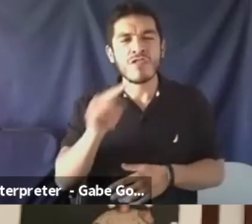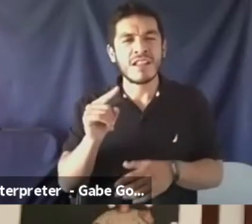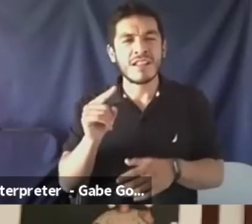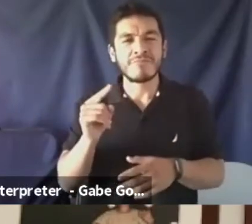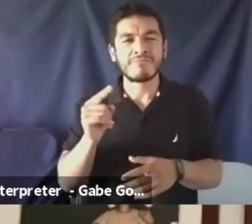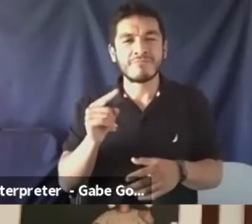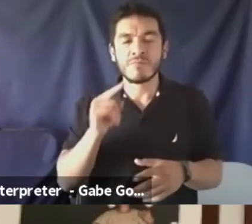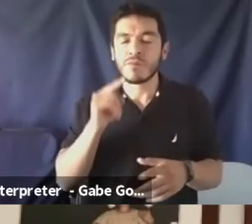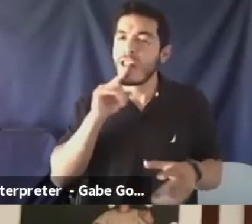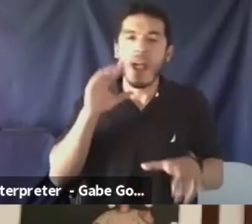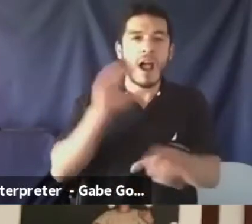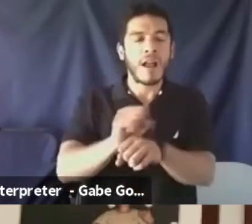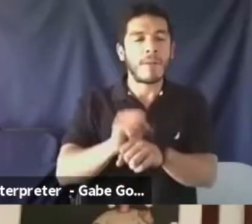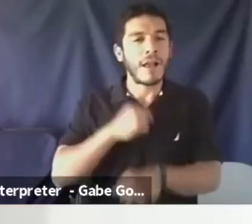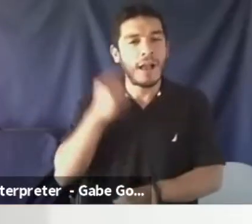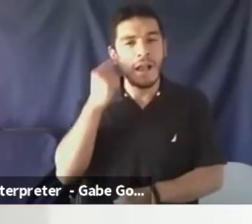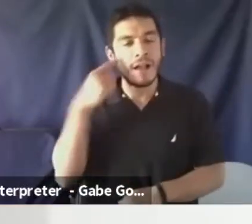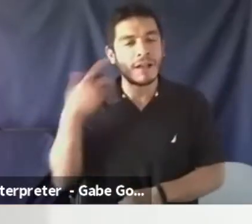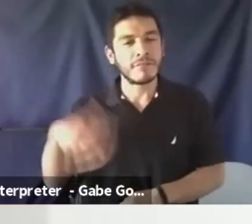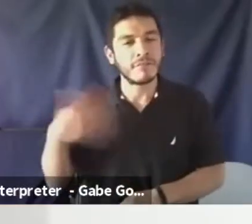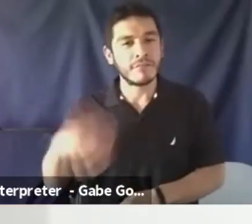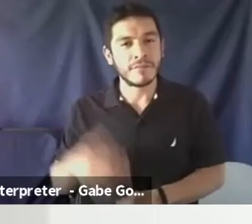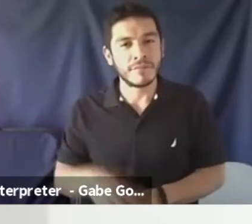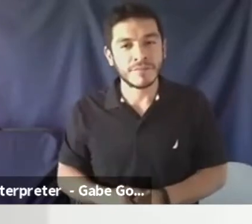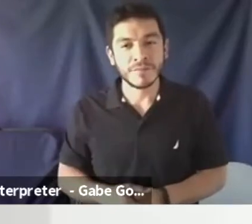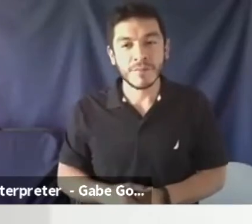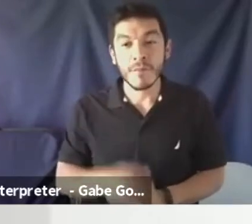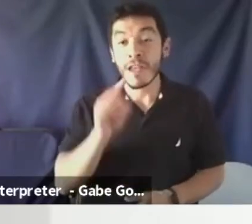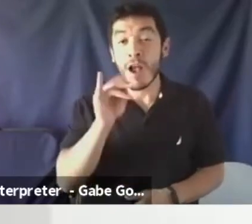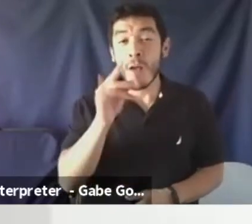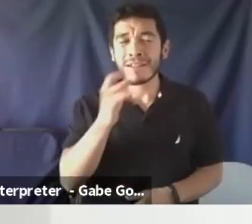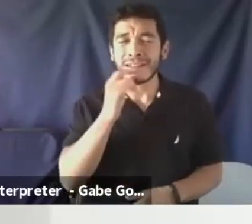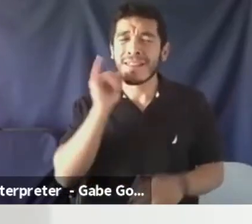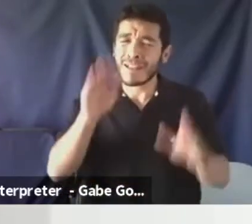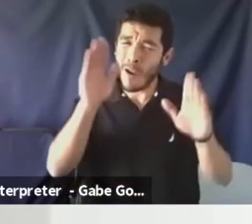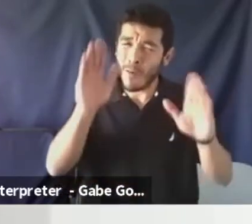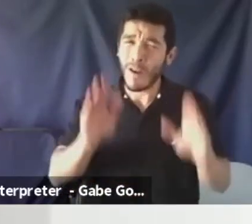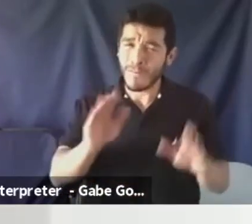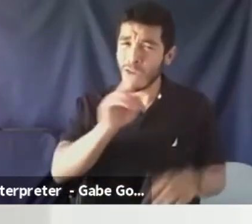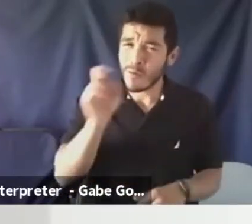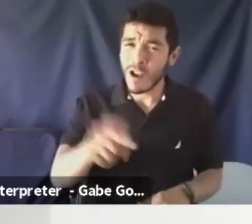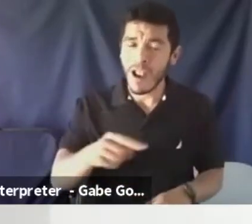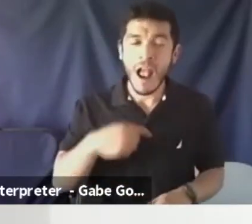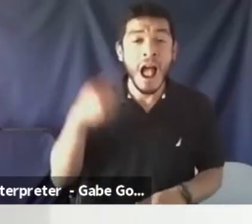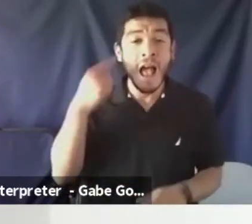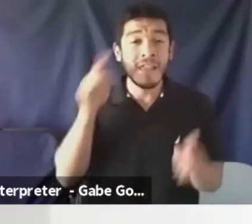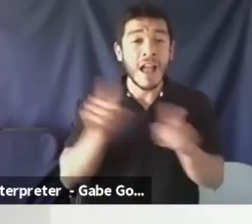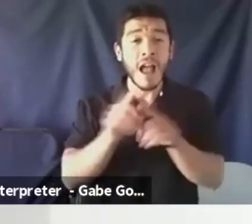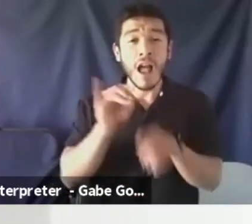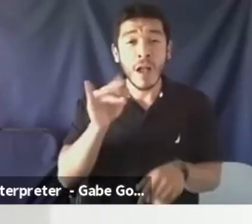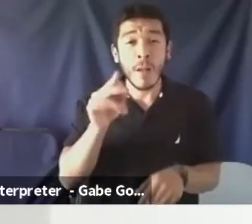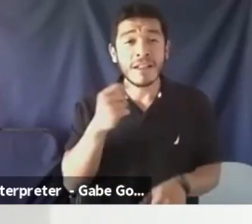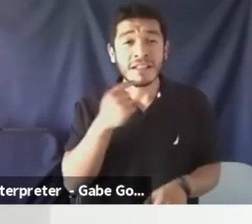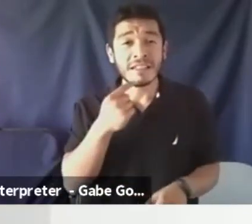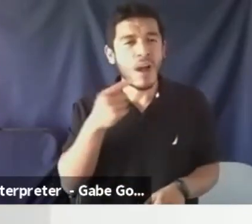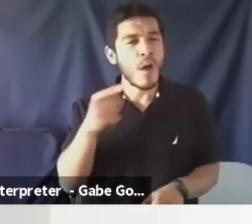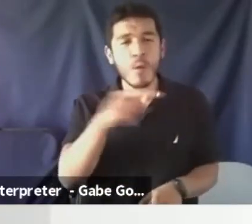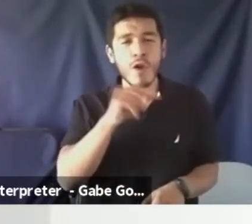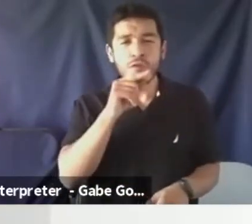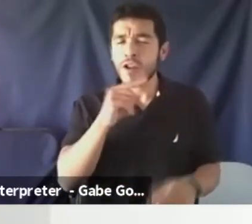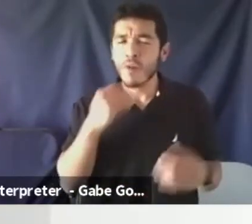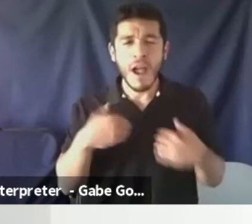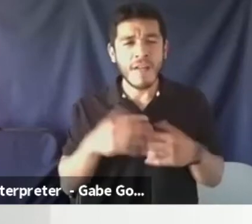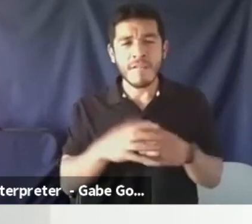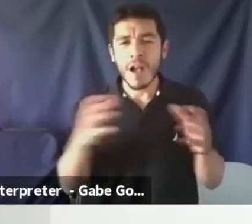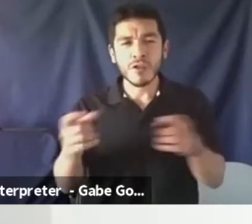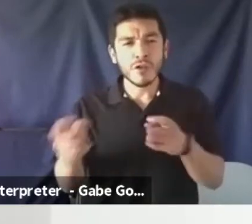me. That's such a wonderful question. I think, as Dominique said, you know, we really don't have much control, or